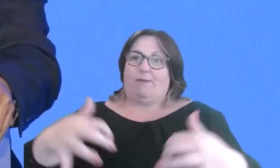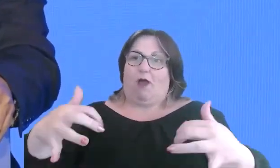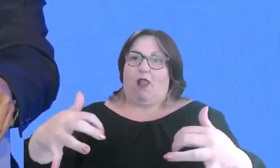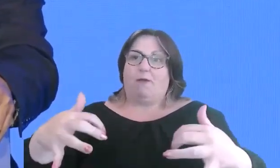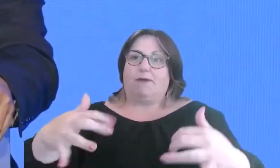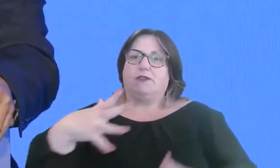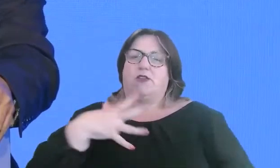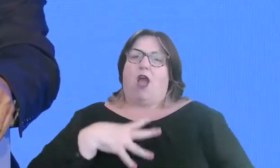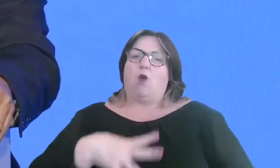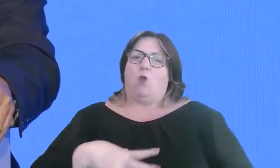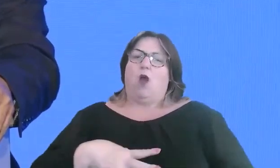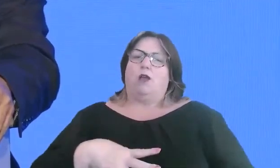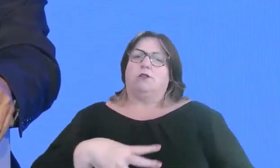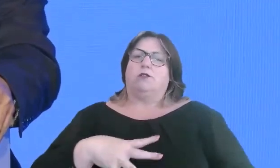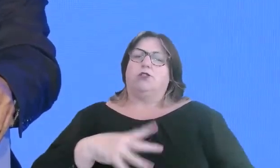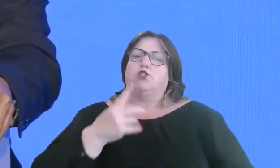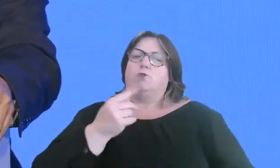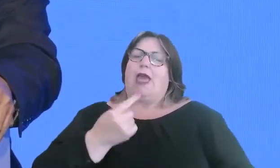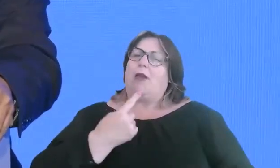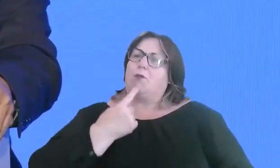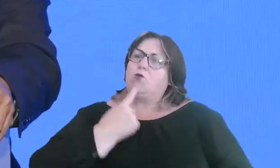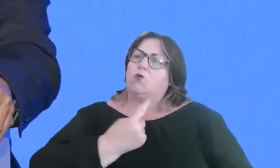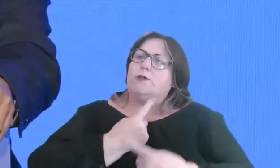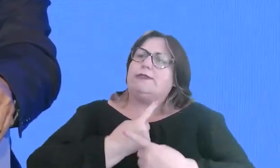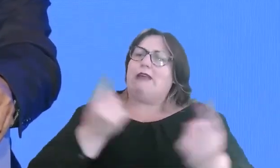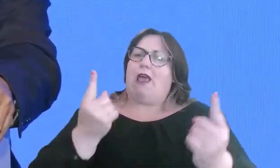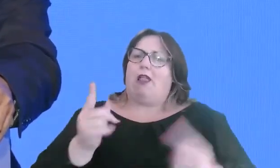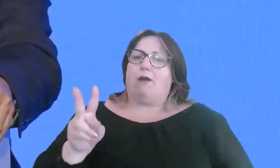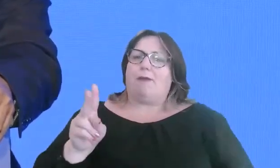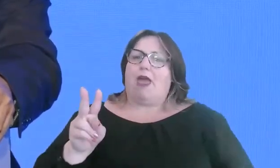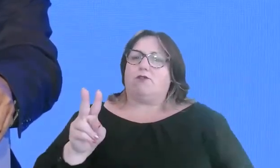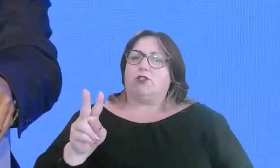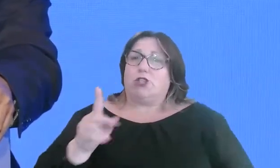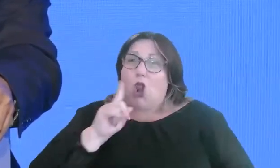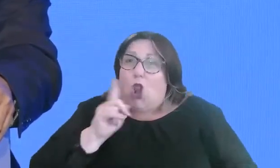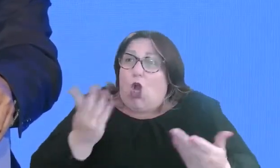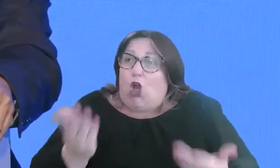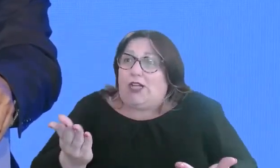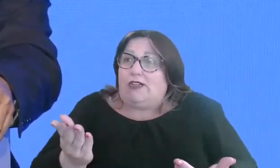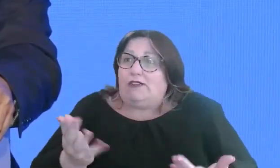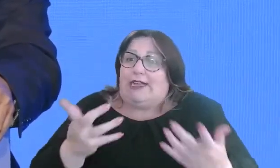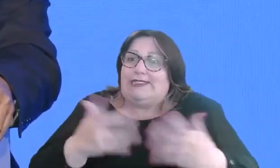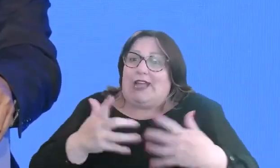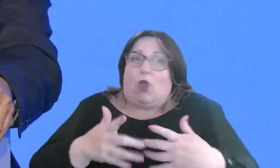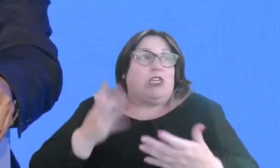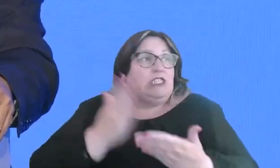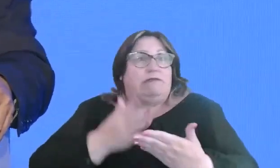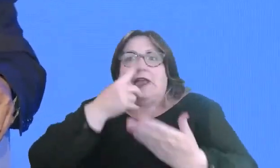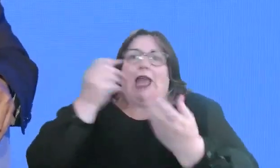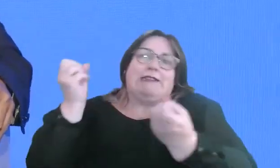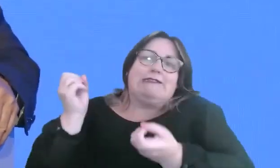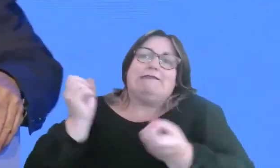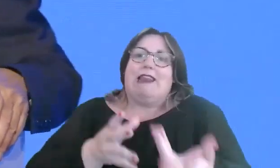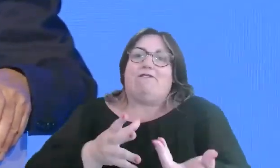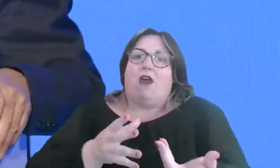region in Britain, and say, look what technology can deliver for you. We can put money in your pocket. We